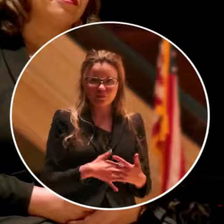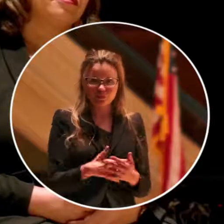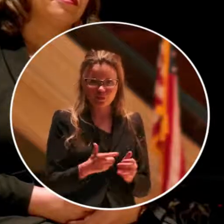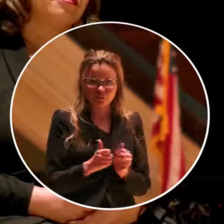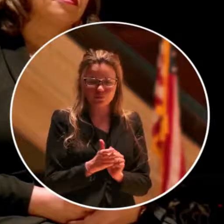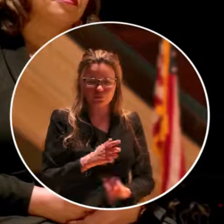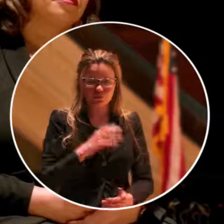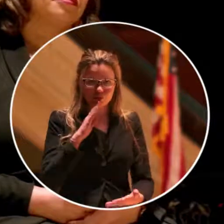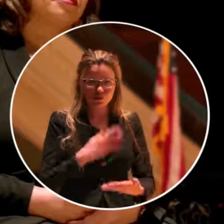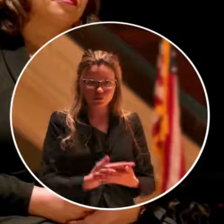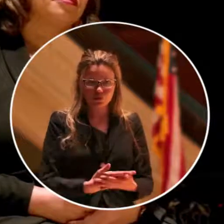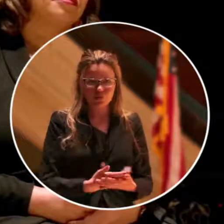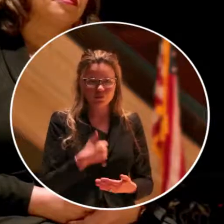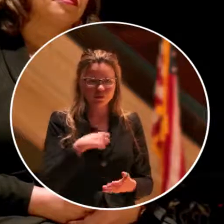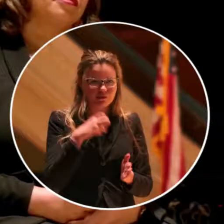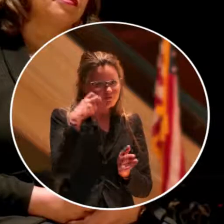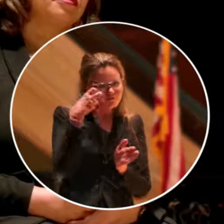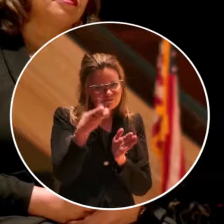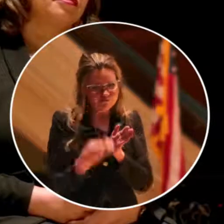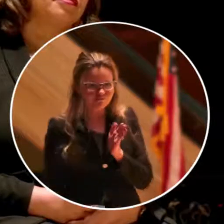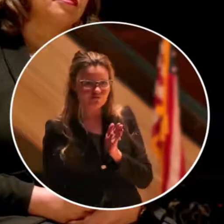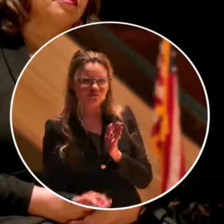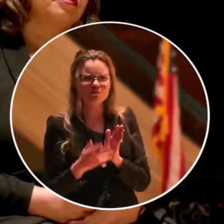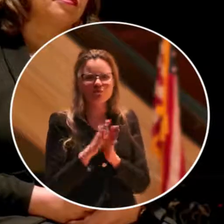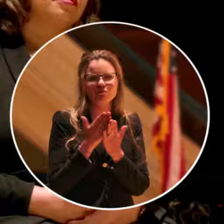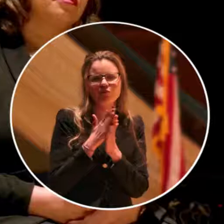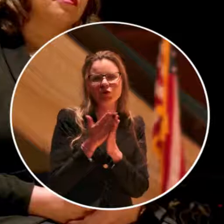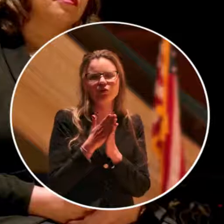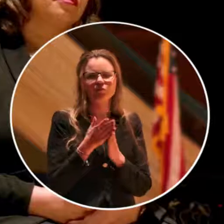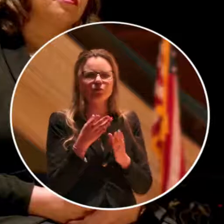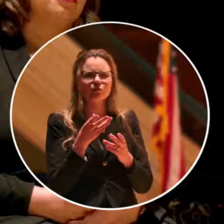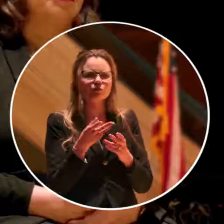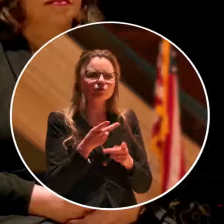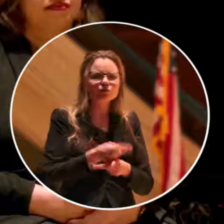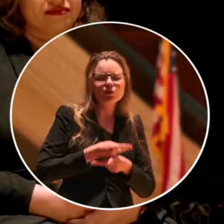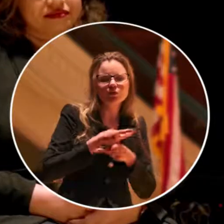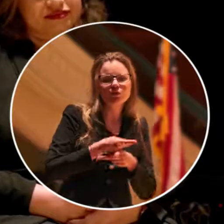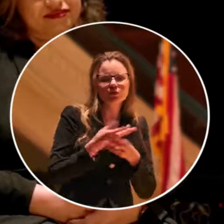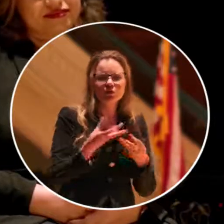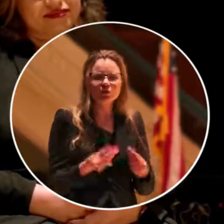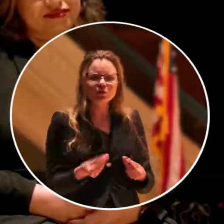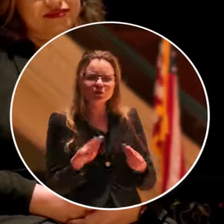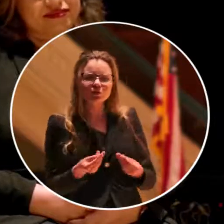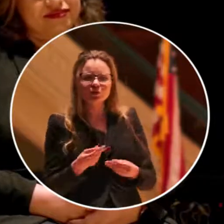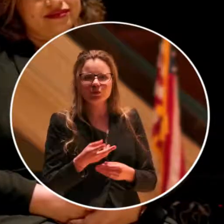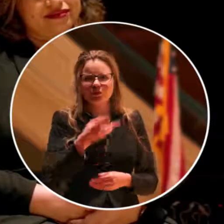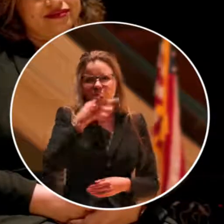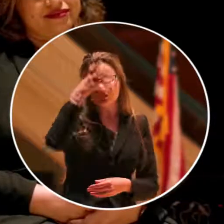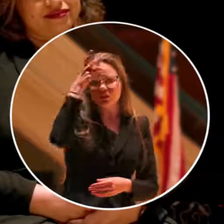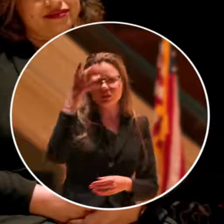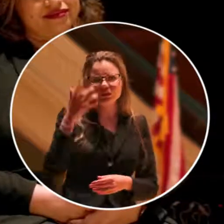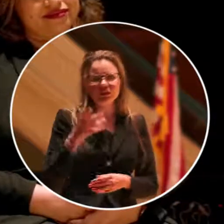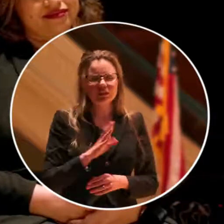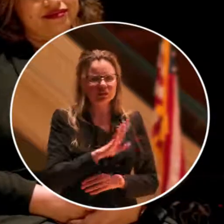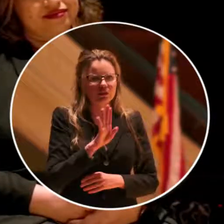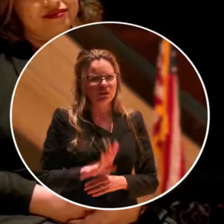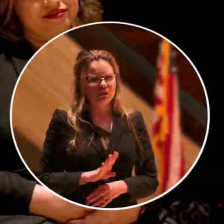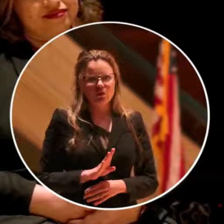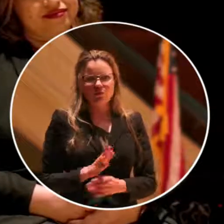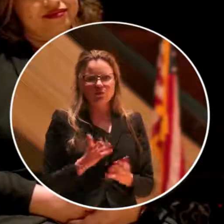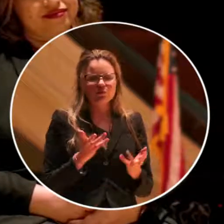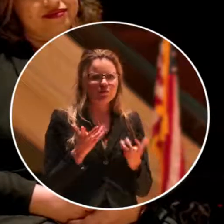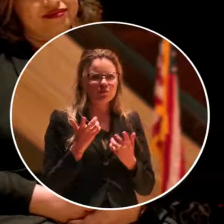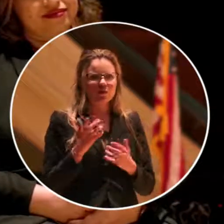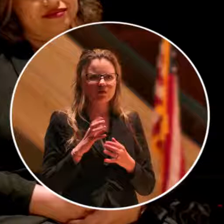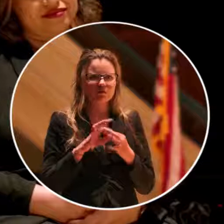dove headfirst into books about gentle parenting. I never wanted to have my daughter have the relationship that I have